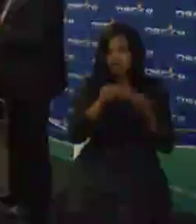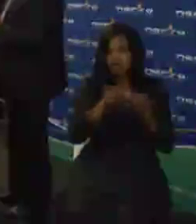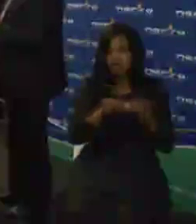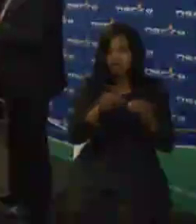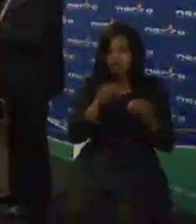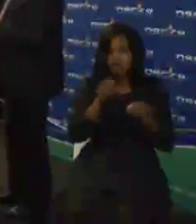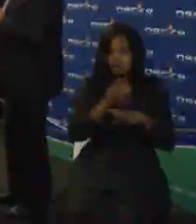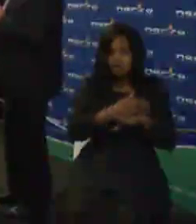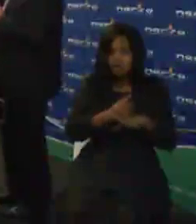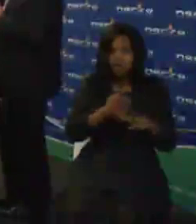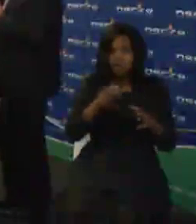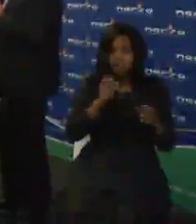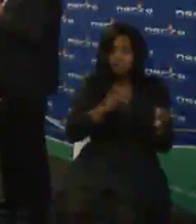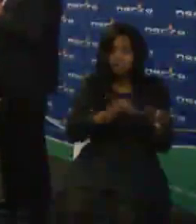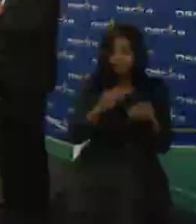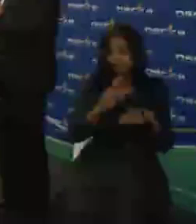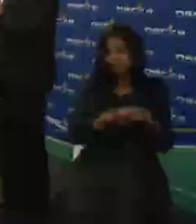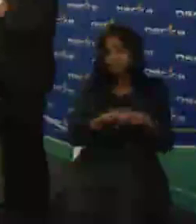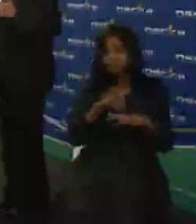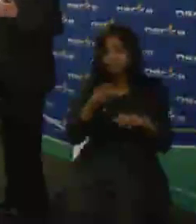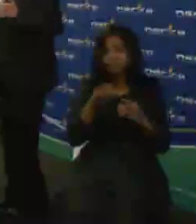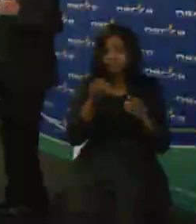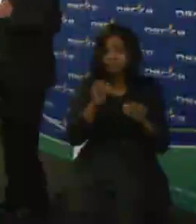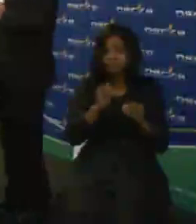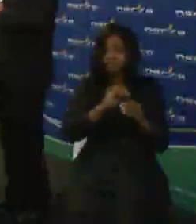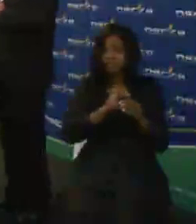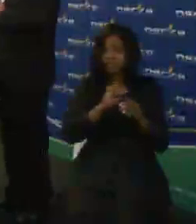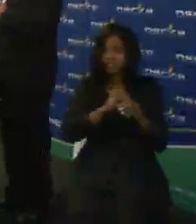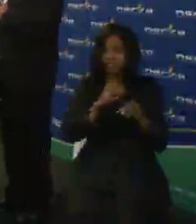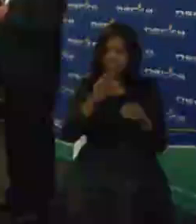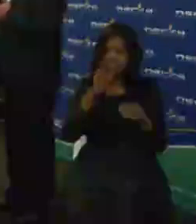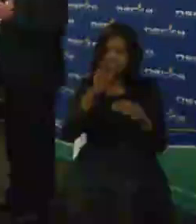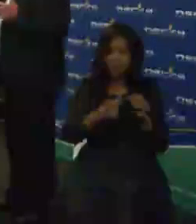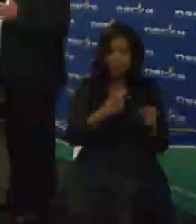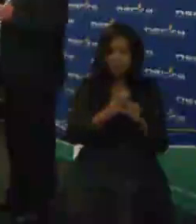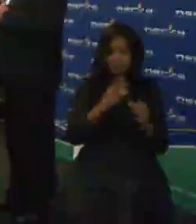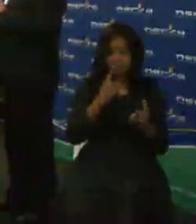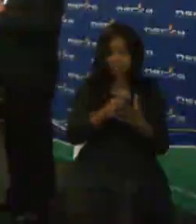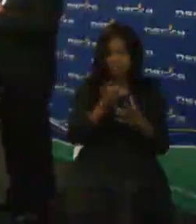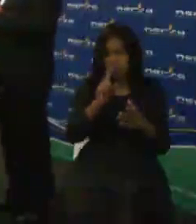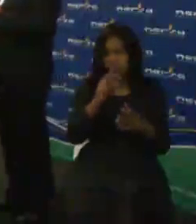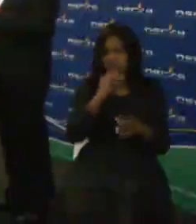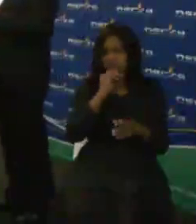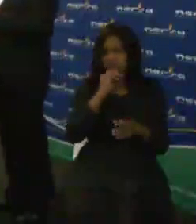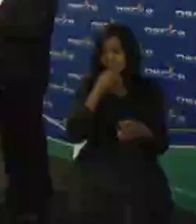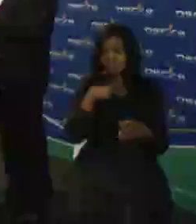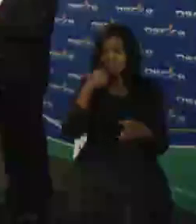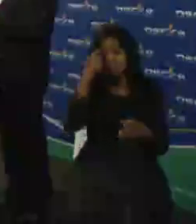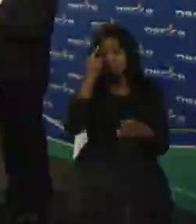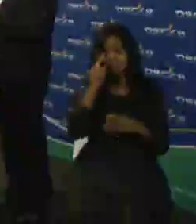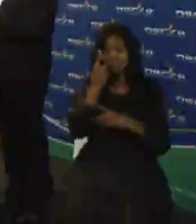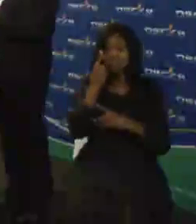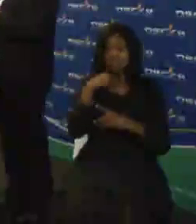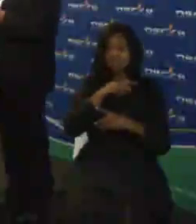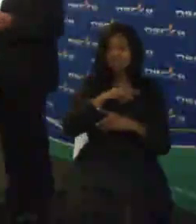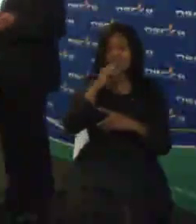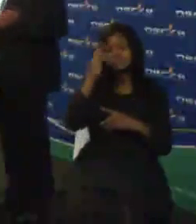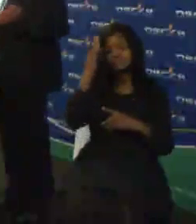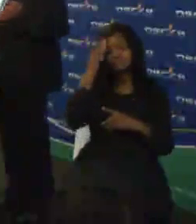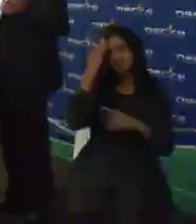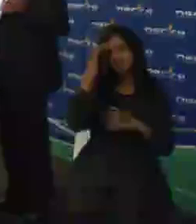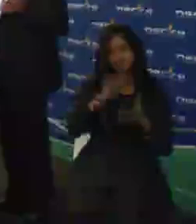Chairperson, to this issue around a one-year determination and what does it mean, I think firstly we must